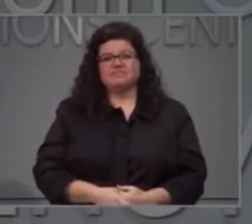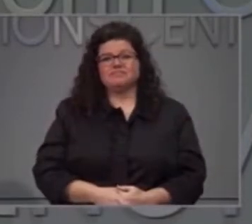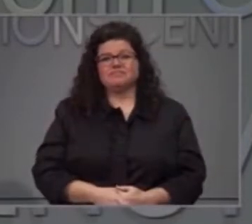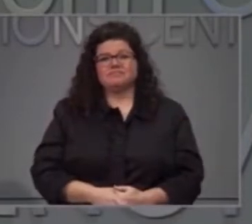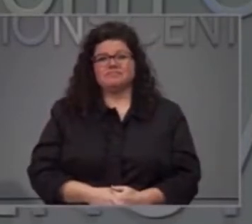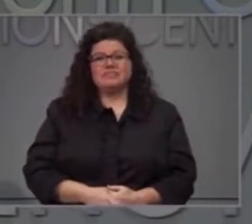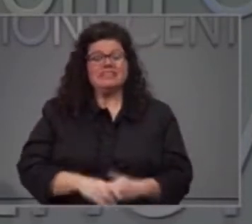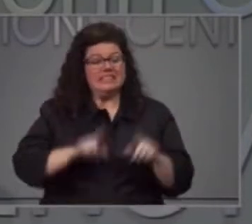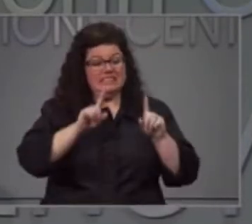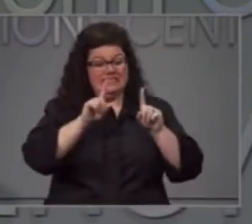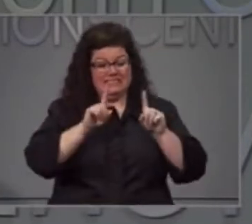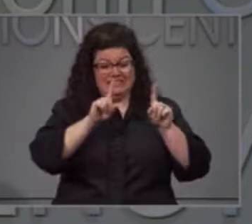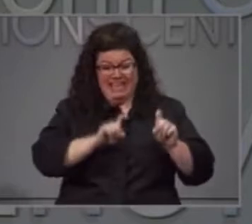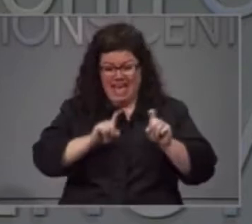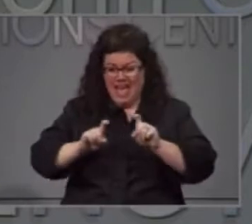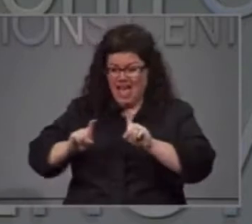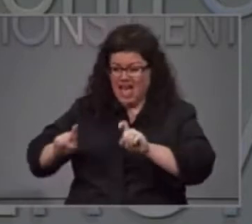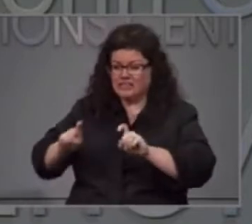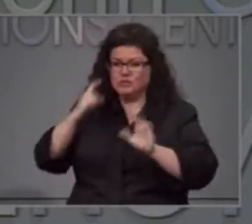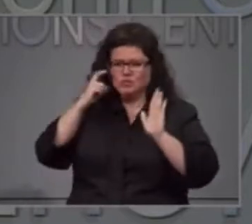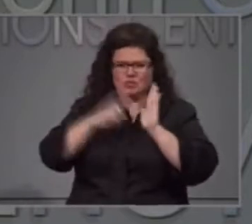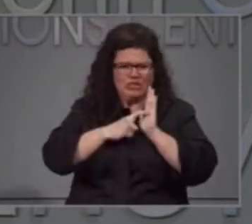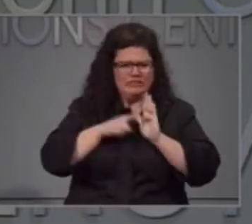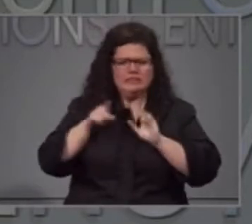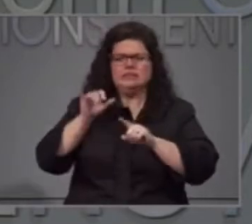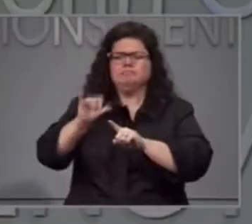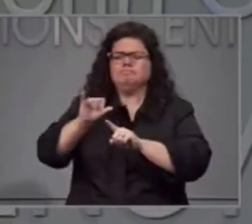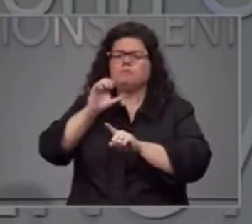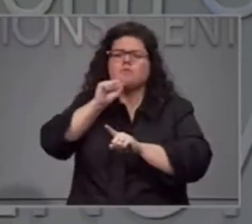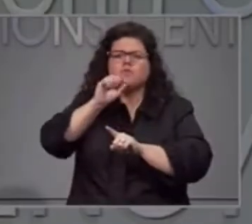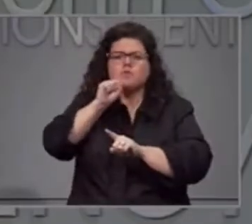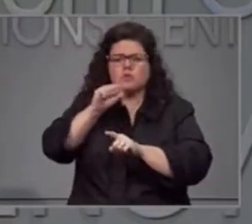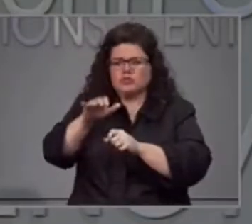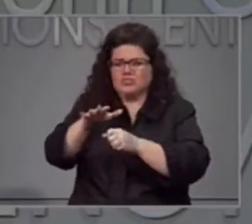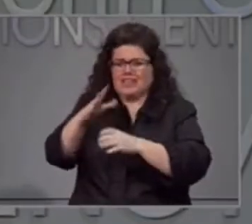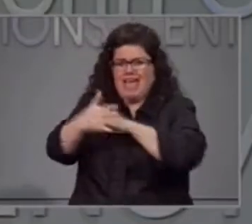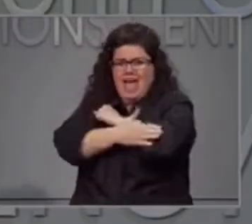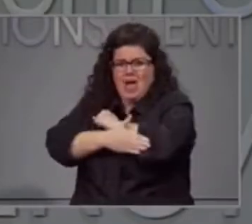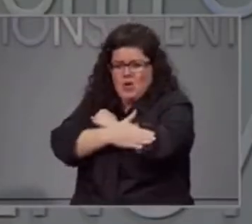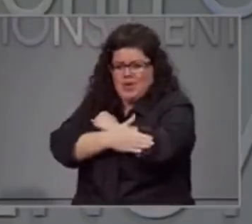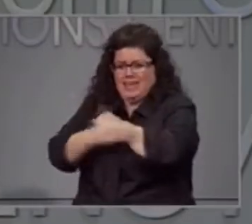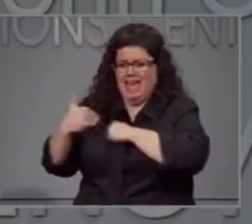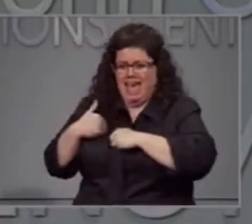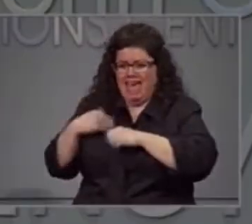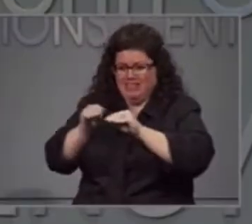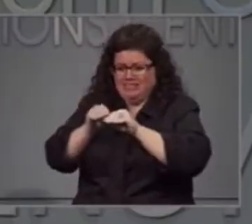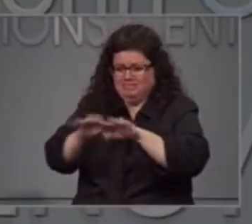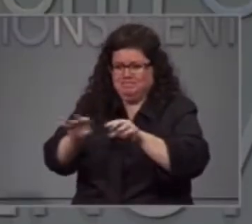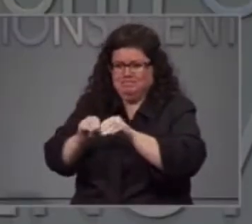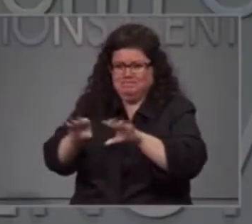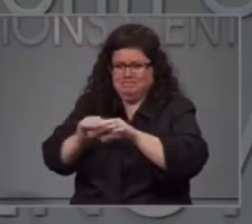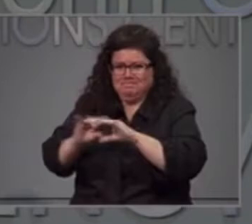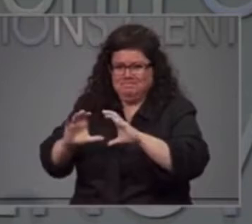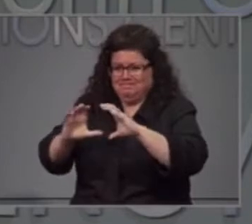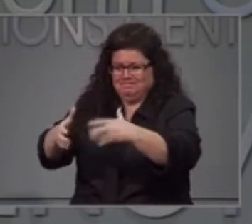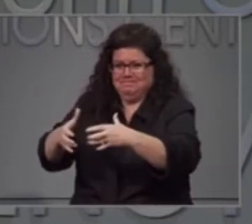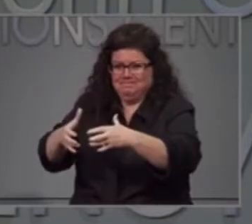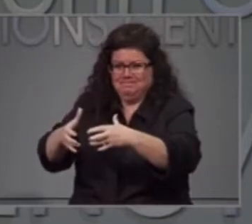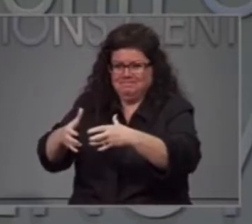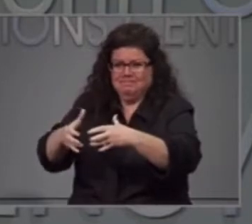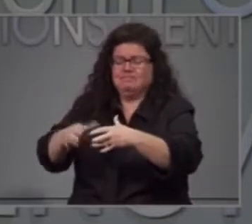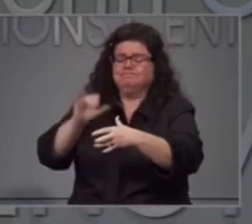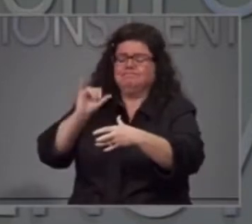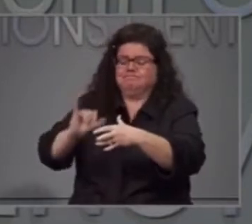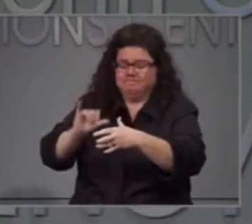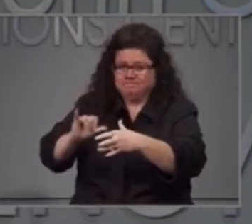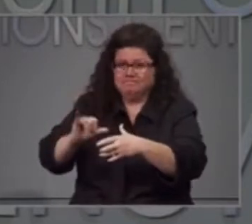a hotspot of transmission in Orange County. A series of tests for COVID-19 have revealed that